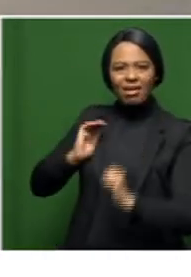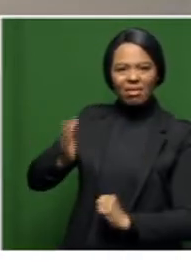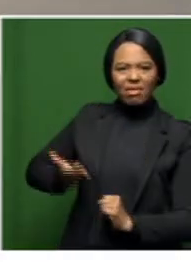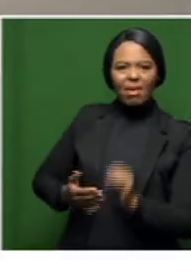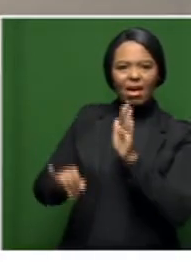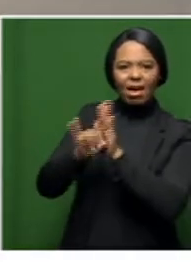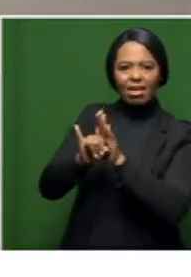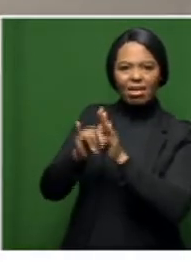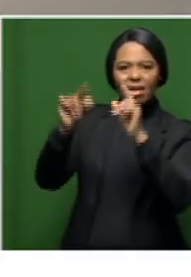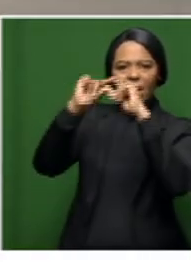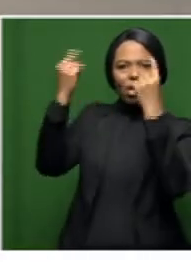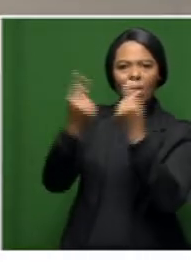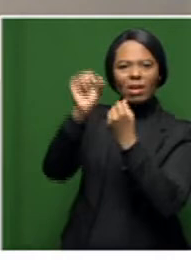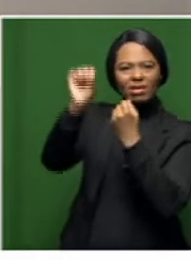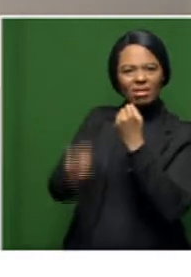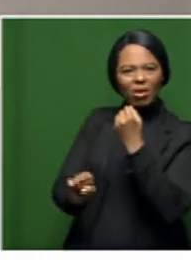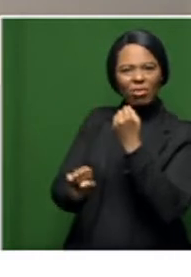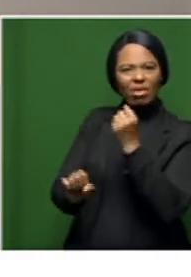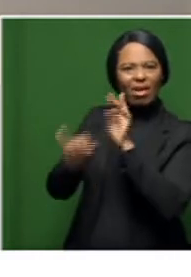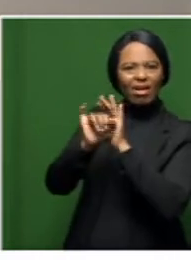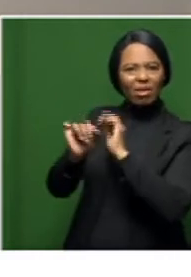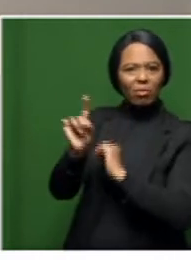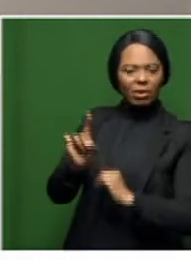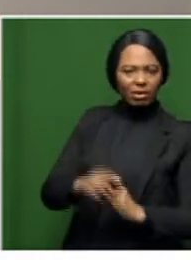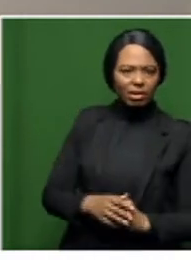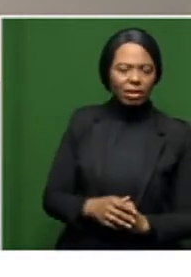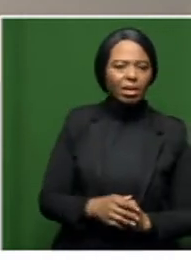identities in the Global South? So,